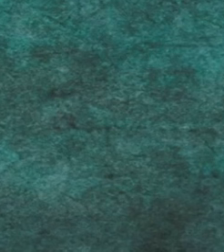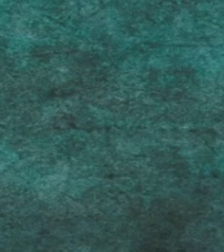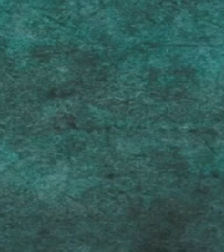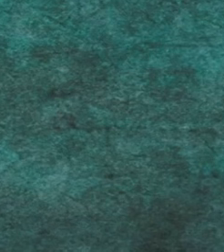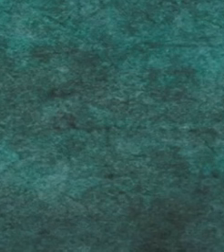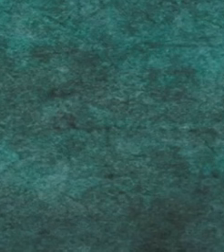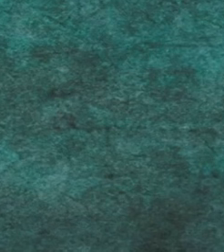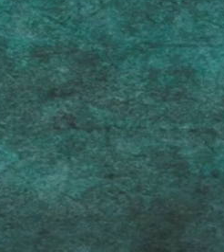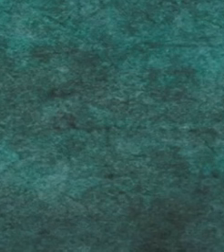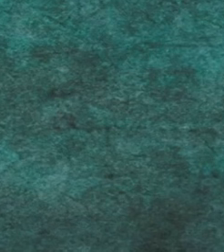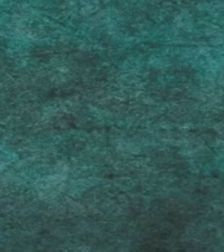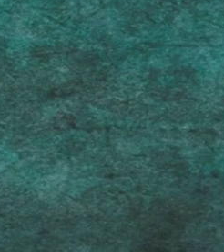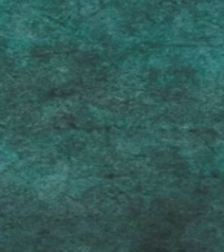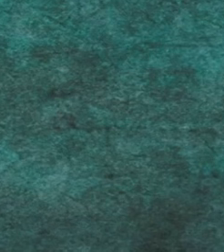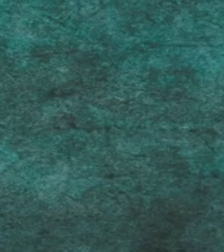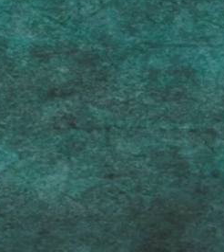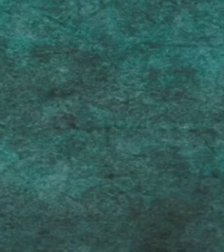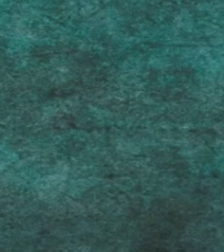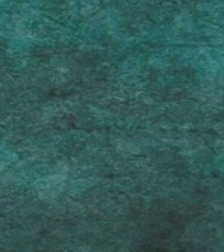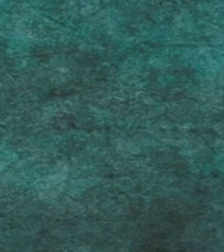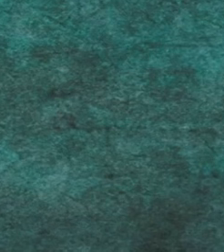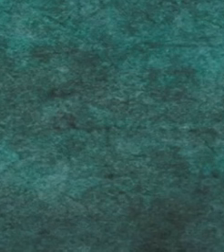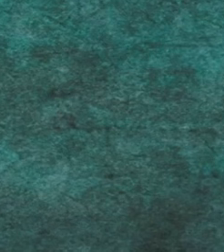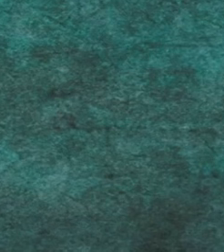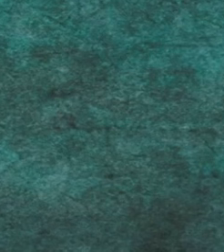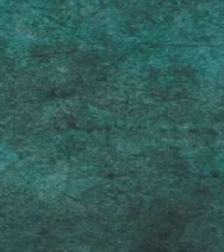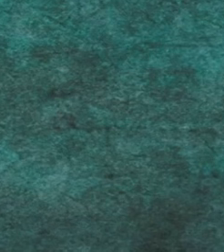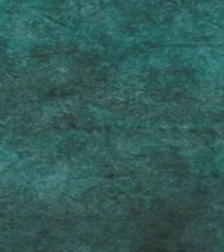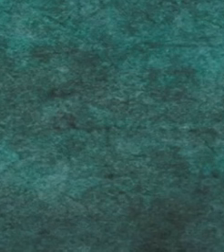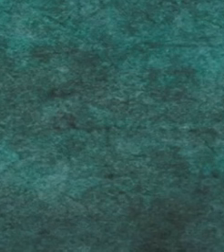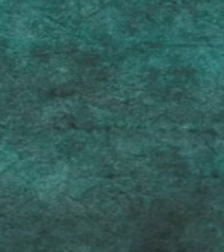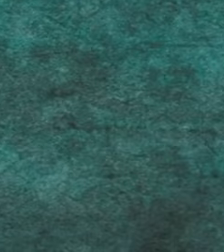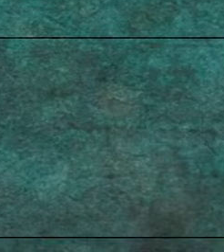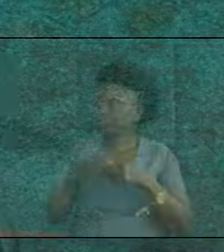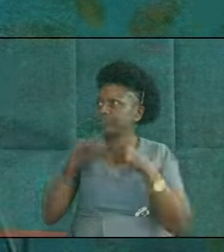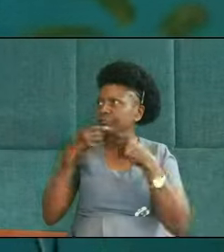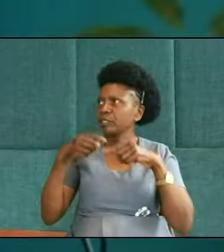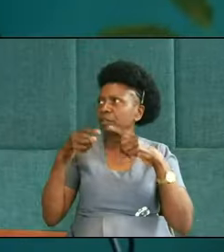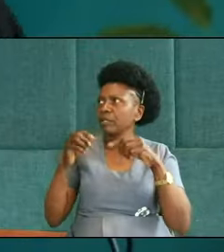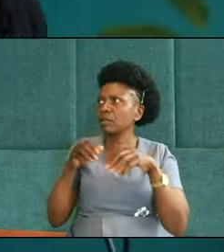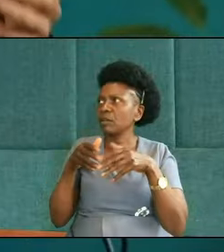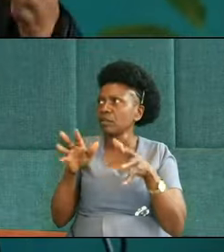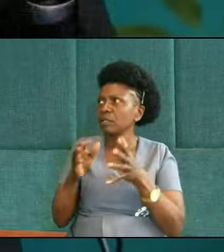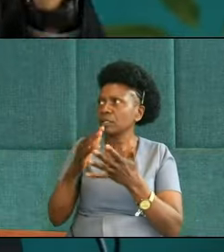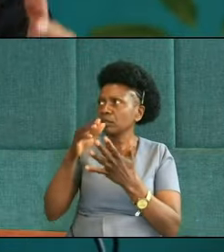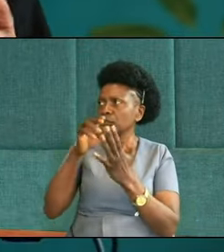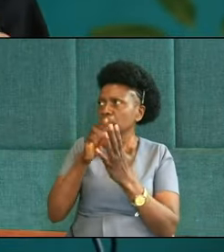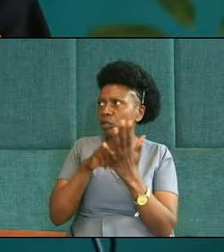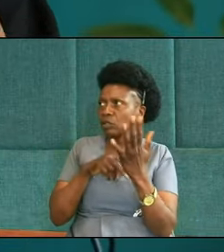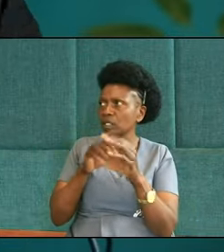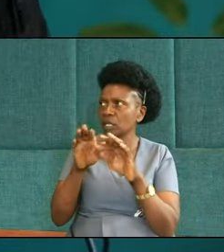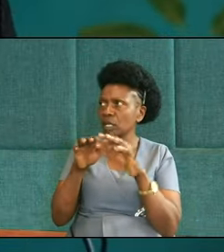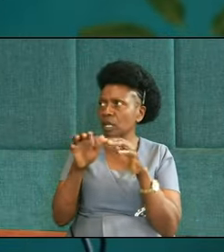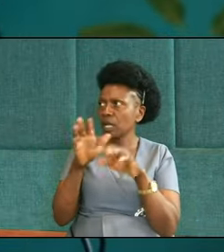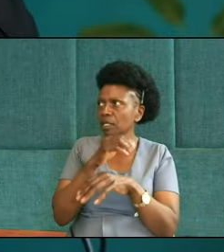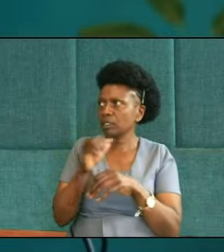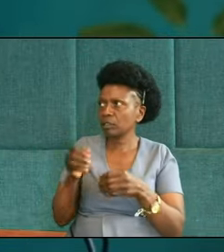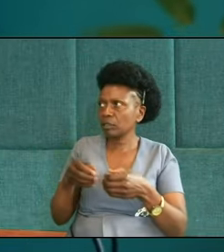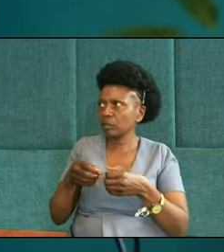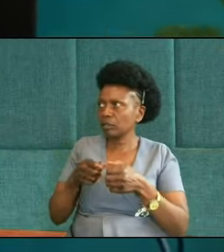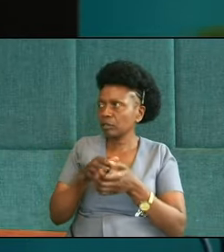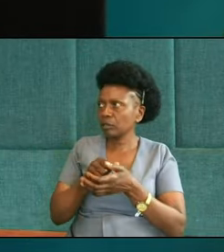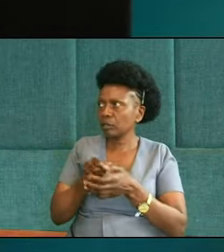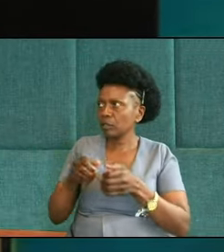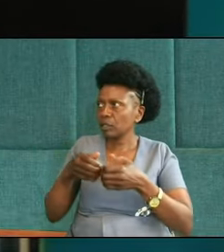the root of David, has prevailed to open the scroll and to lose seven seals. Now, one of the reasons I love preaching about the life of Judah is because